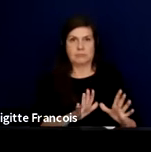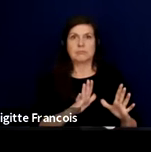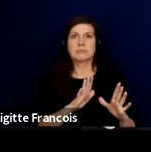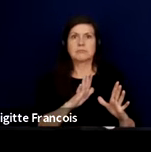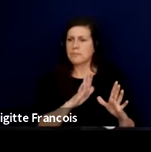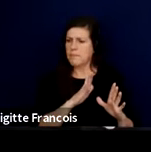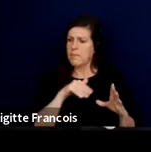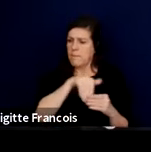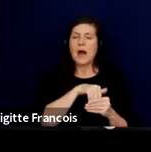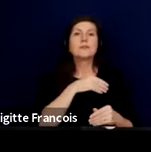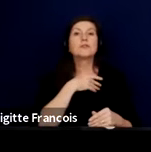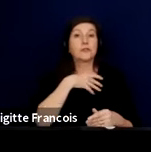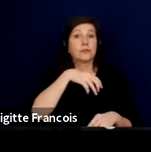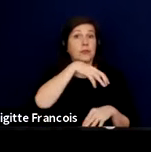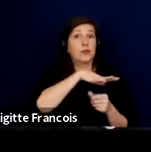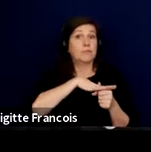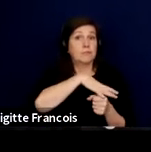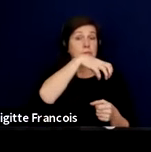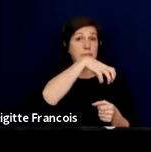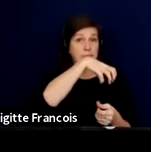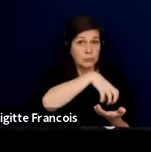parks, or with the